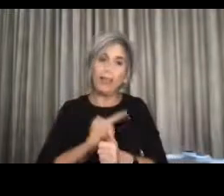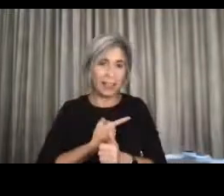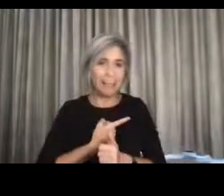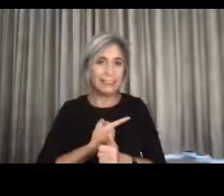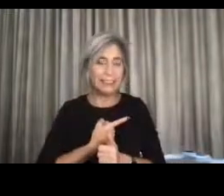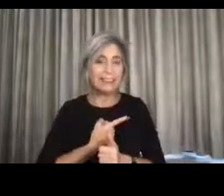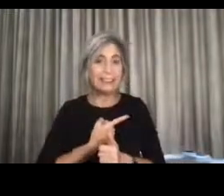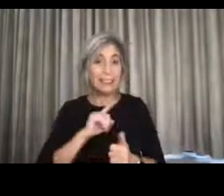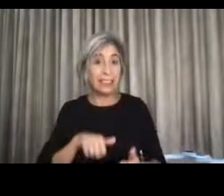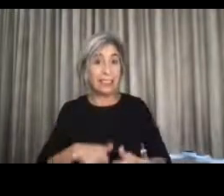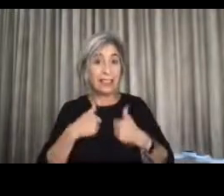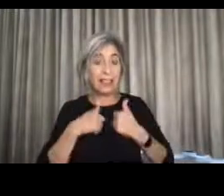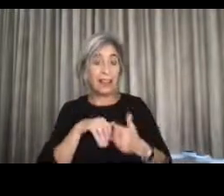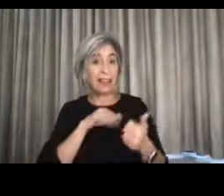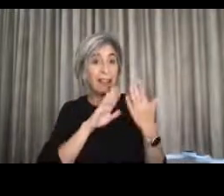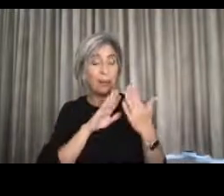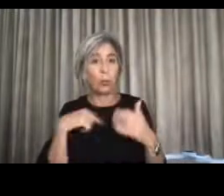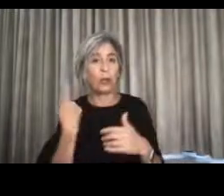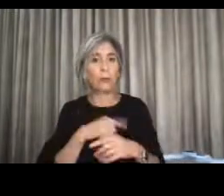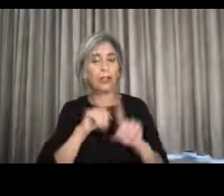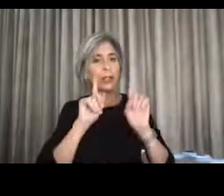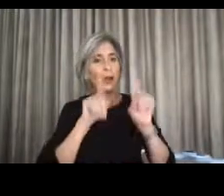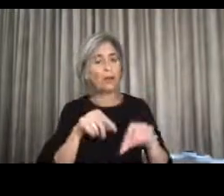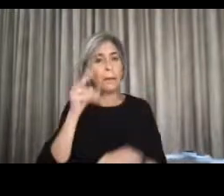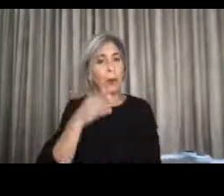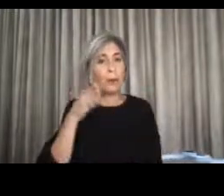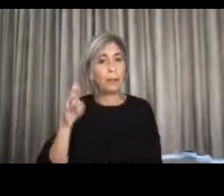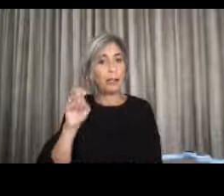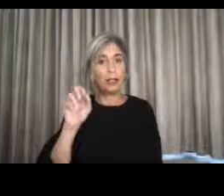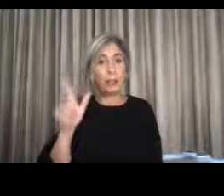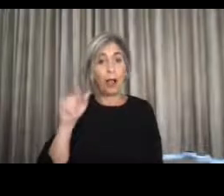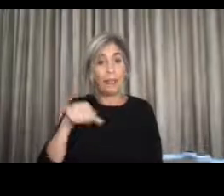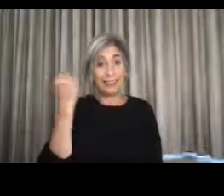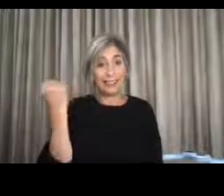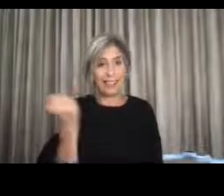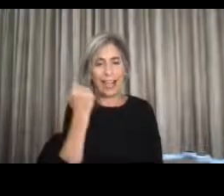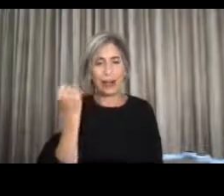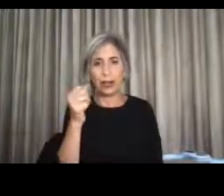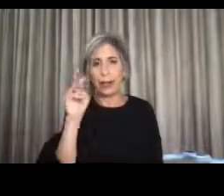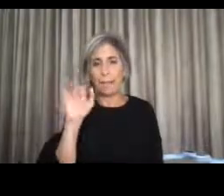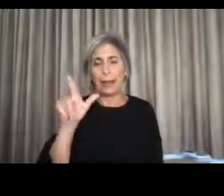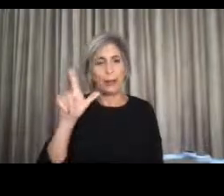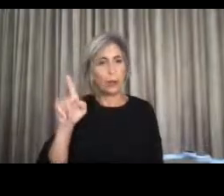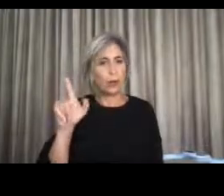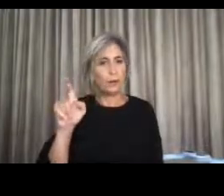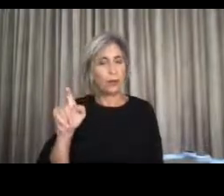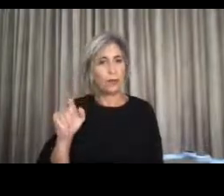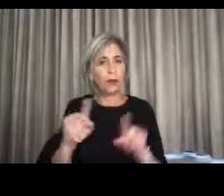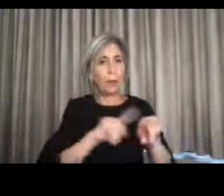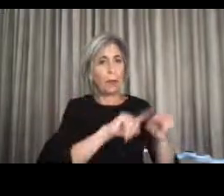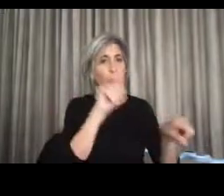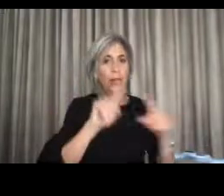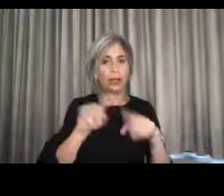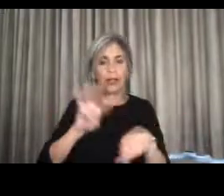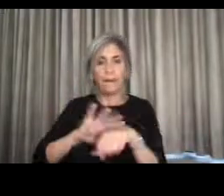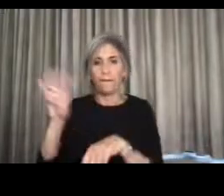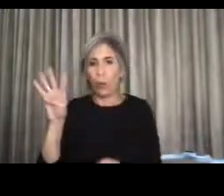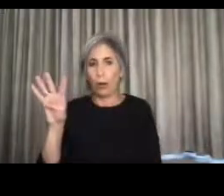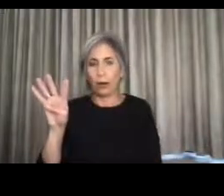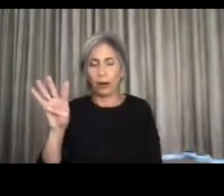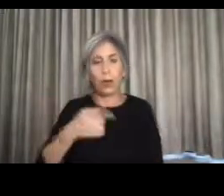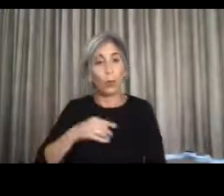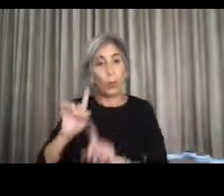will be at the Hurricane Expo at the Boynton Beach Mall this Saturday, May 21st from 1 to 4 p.m. We will be there